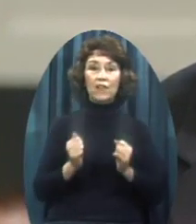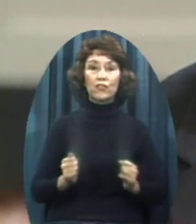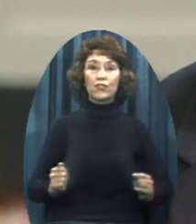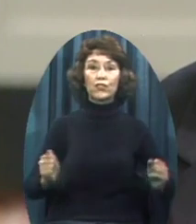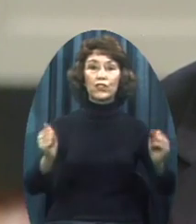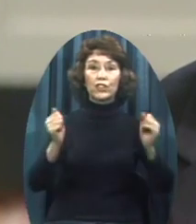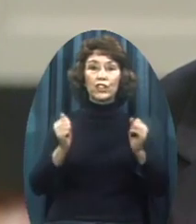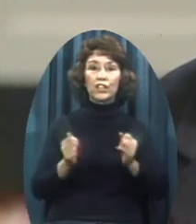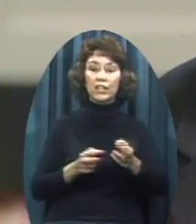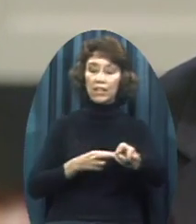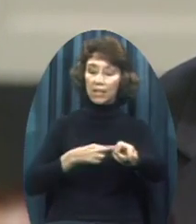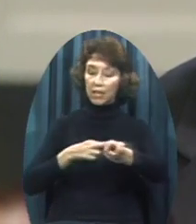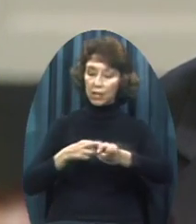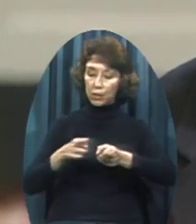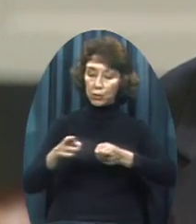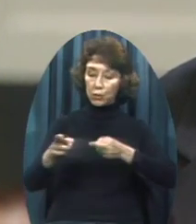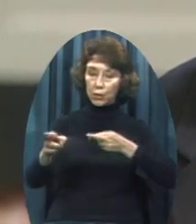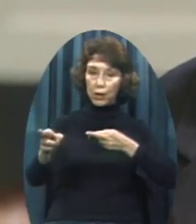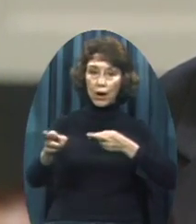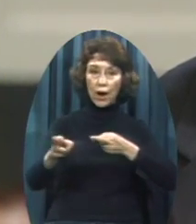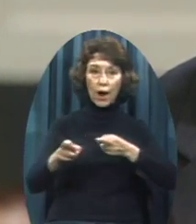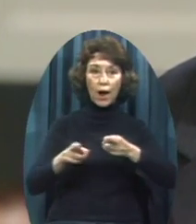can freely